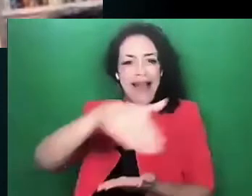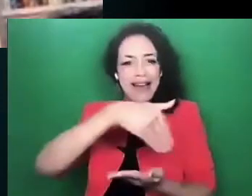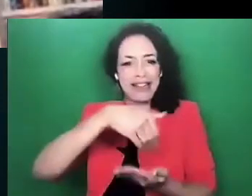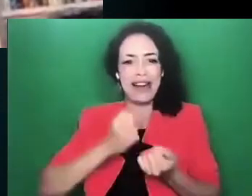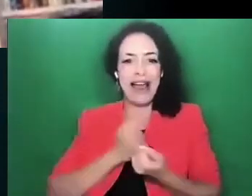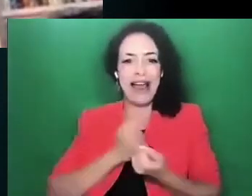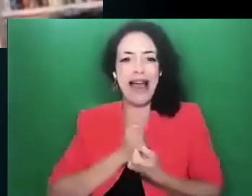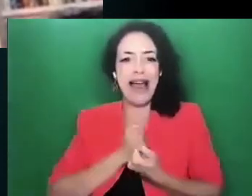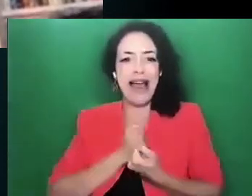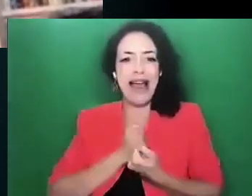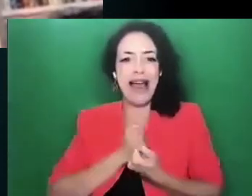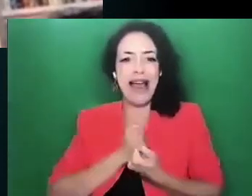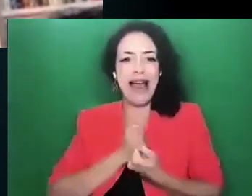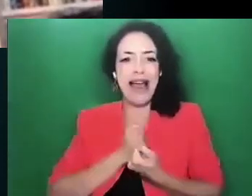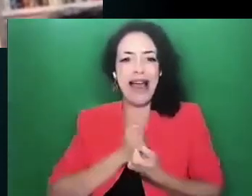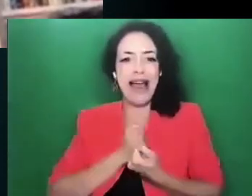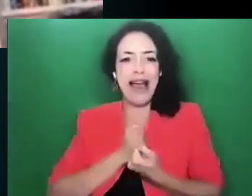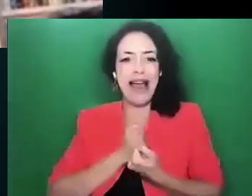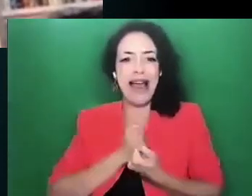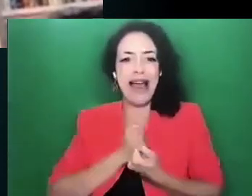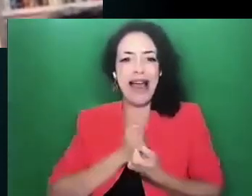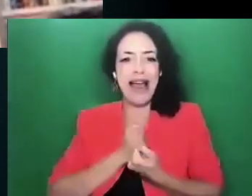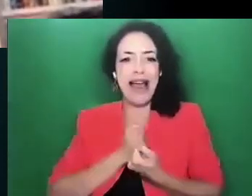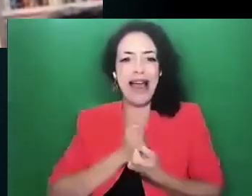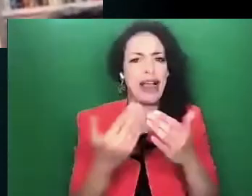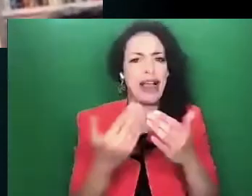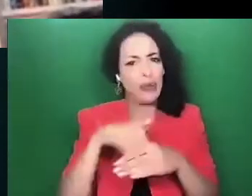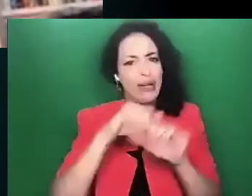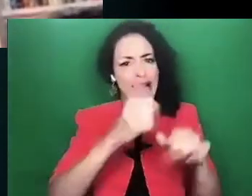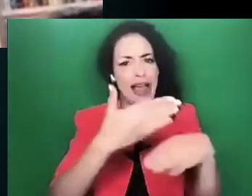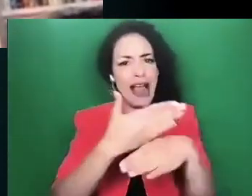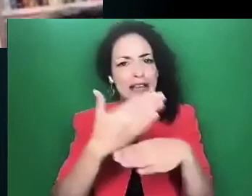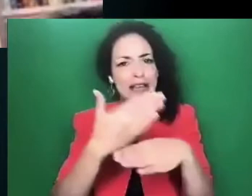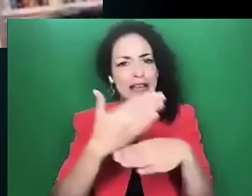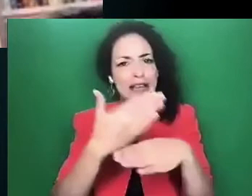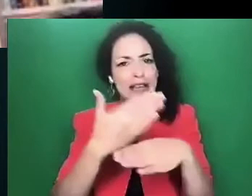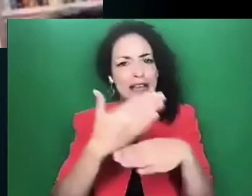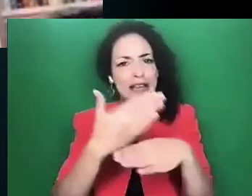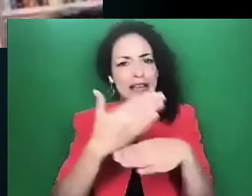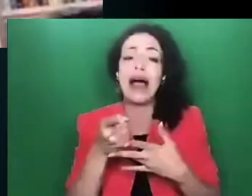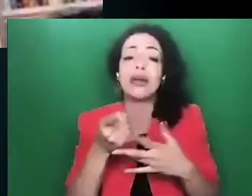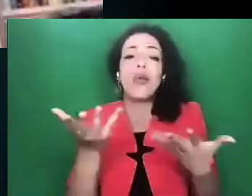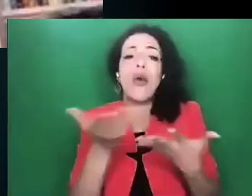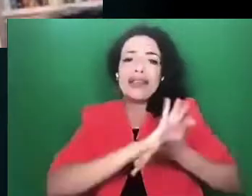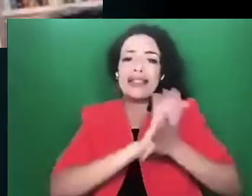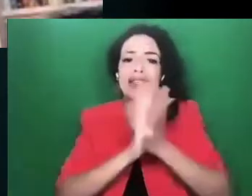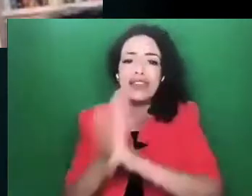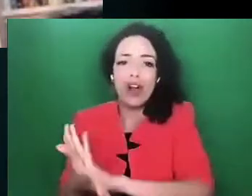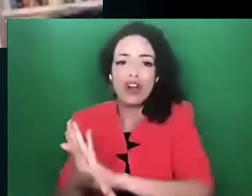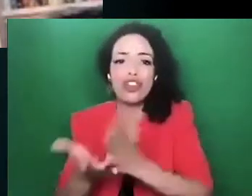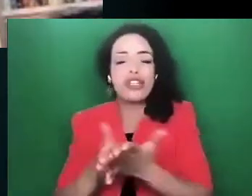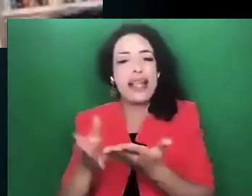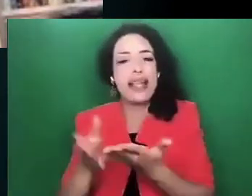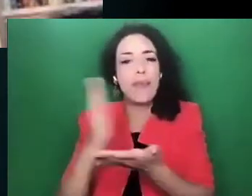into Art, a work that was conceived at the height of the destruction of the marshlands of Iraq in the 80s and 90s, and an